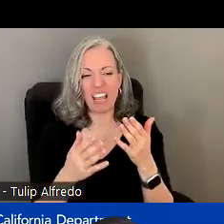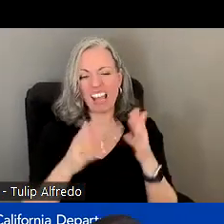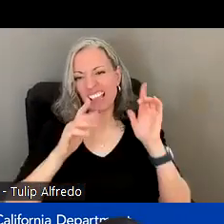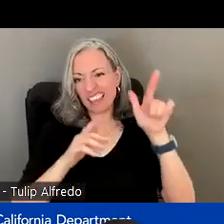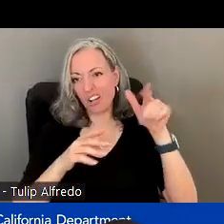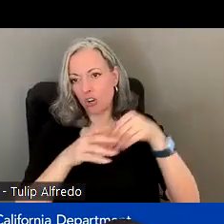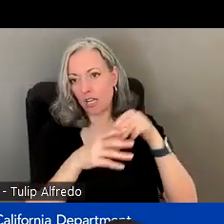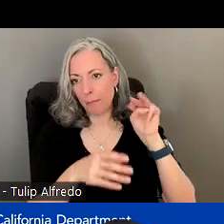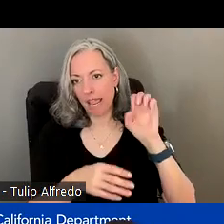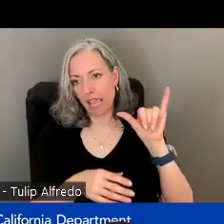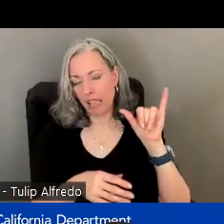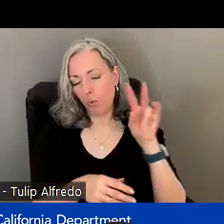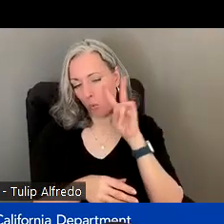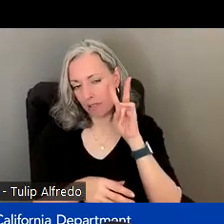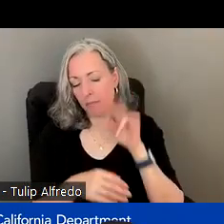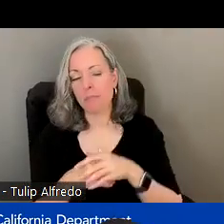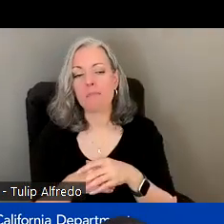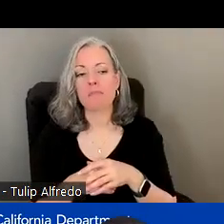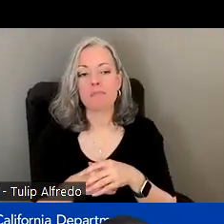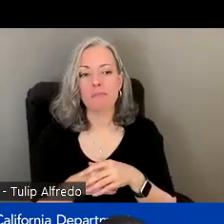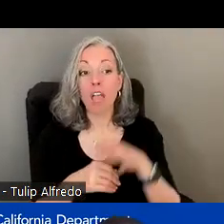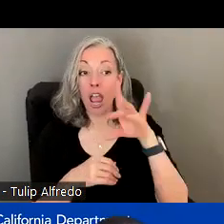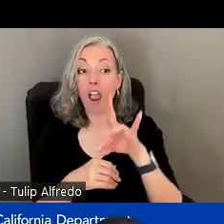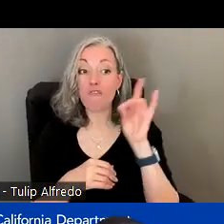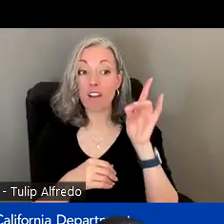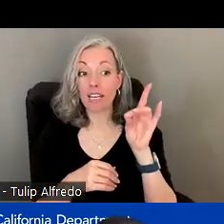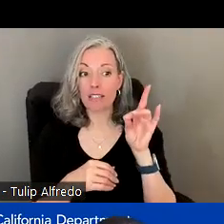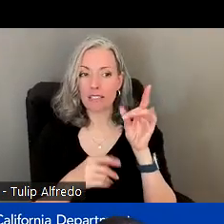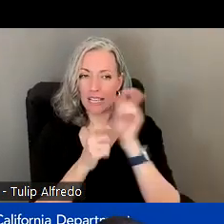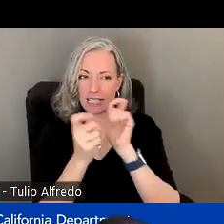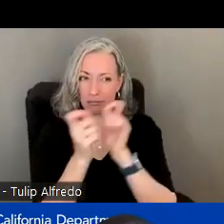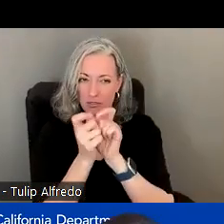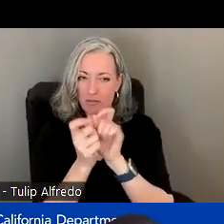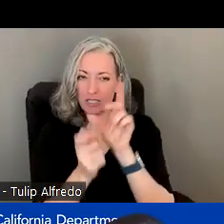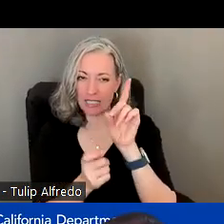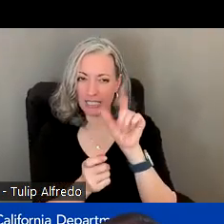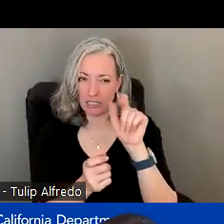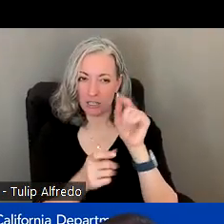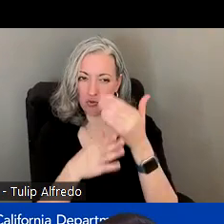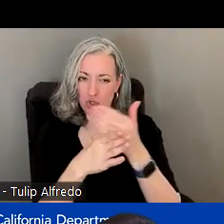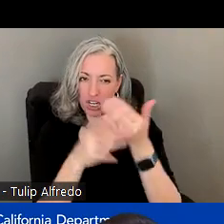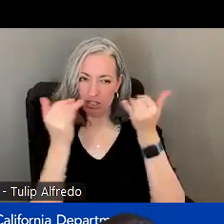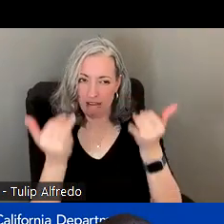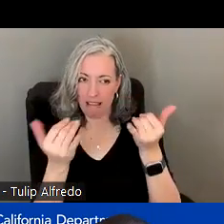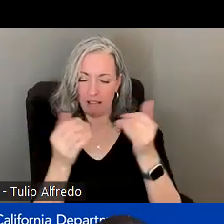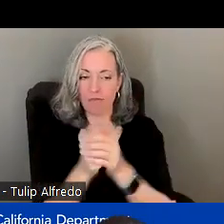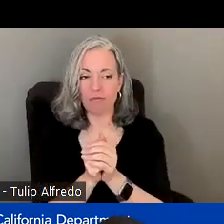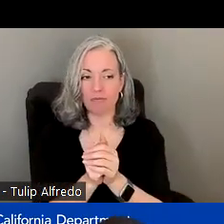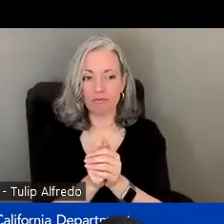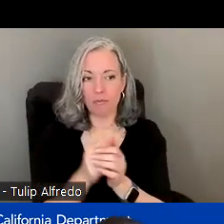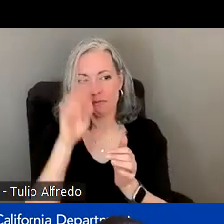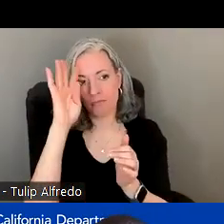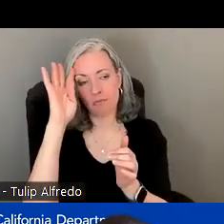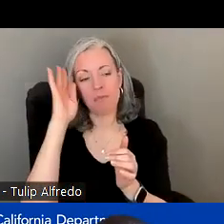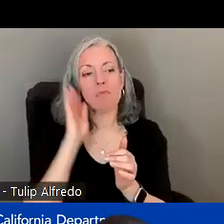slide, please. So unfortunately, I don't have findings or detailed data to share with you today because the survey just closed. The UCF team is cleansing